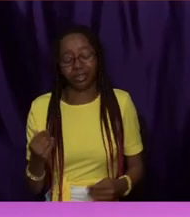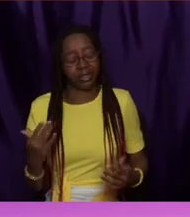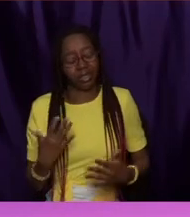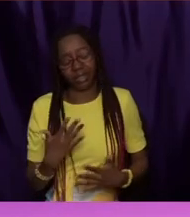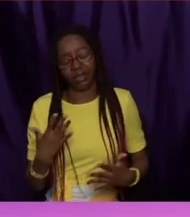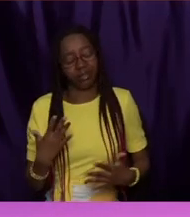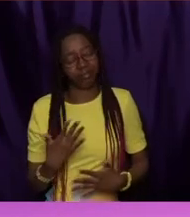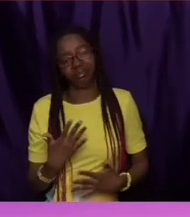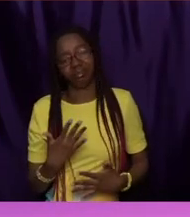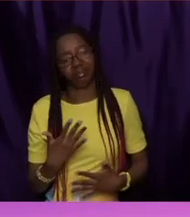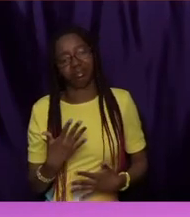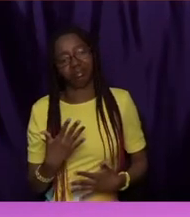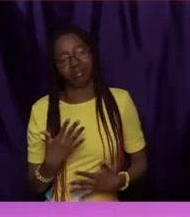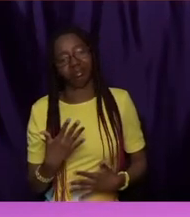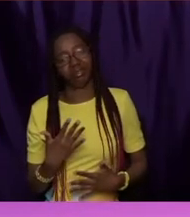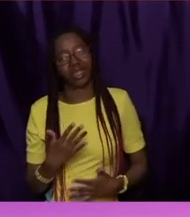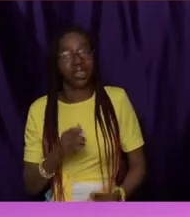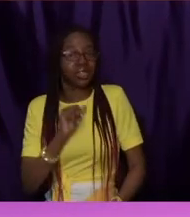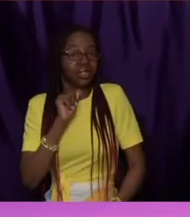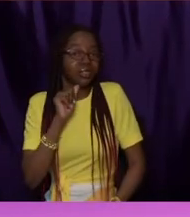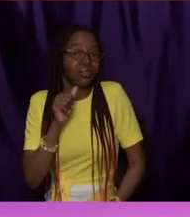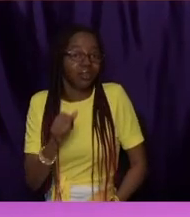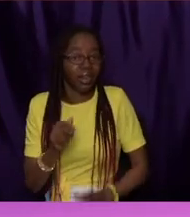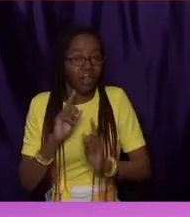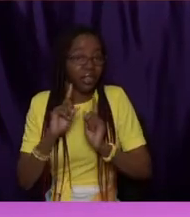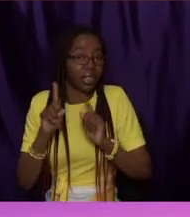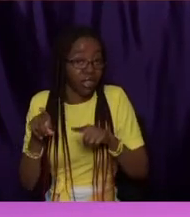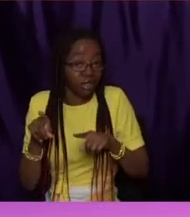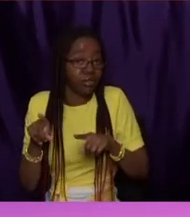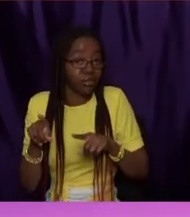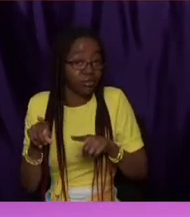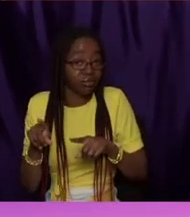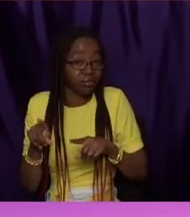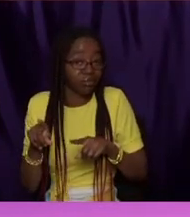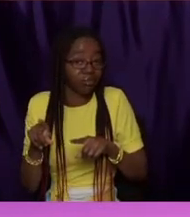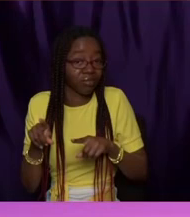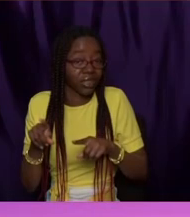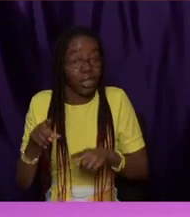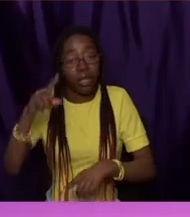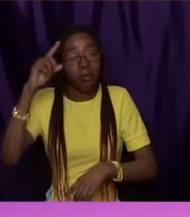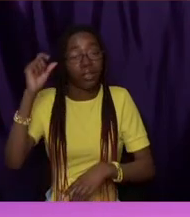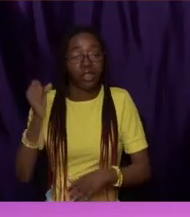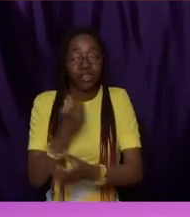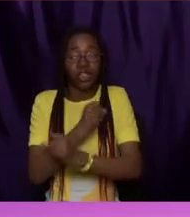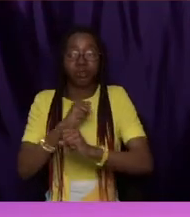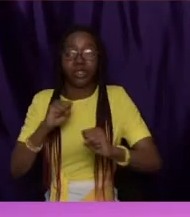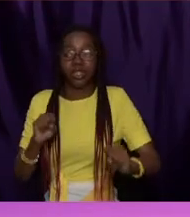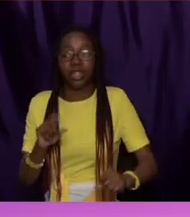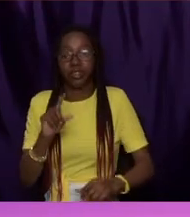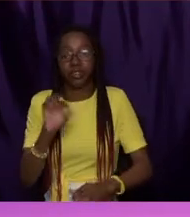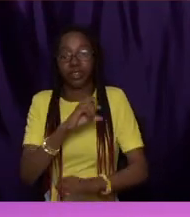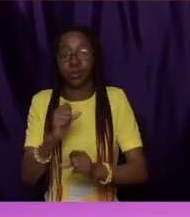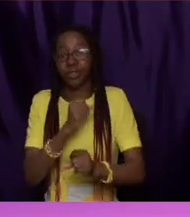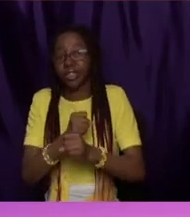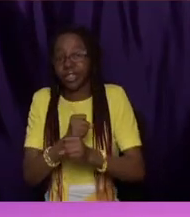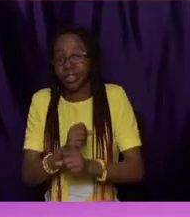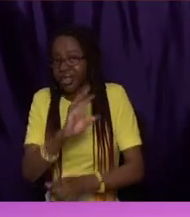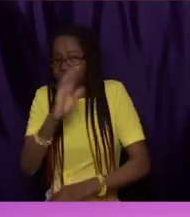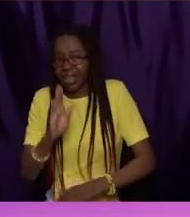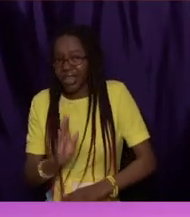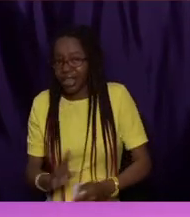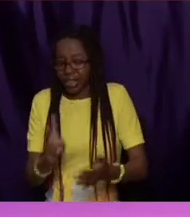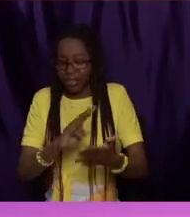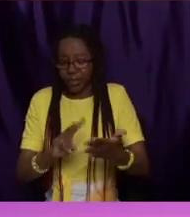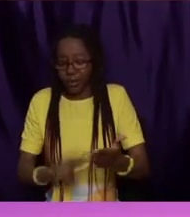scared to not have the answers because you've been saved for 20 years and ain't never read